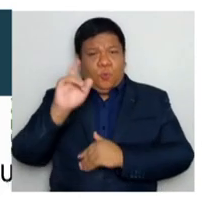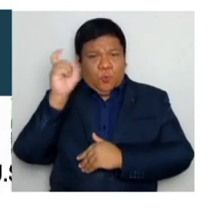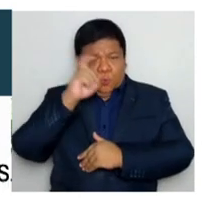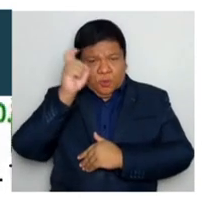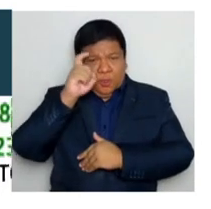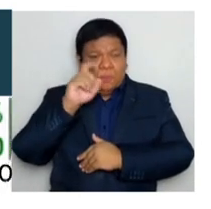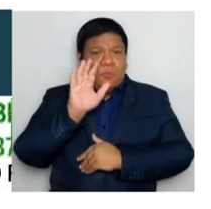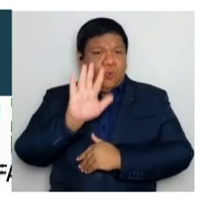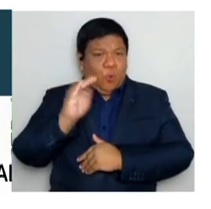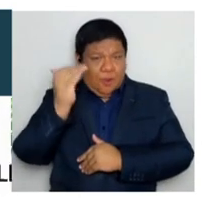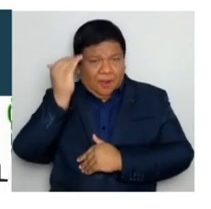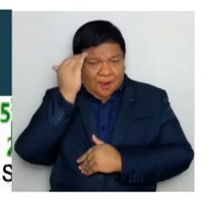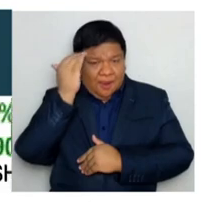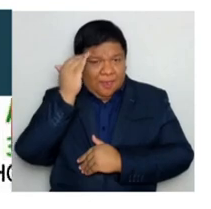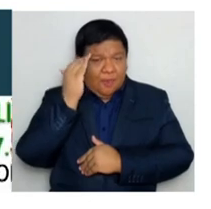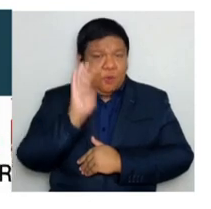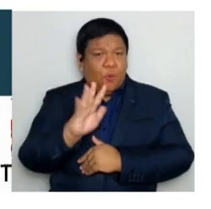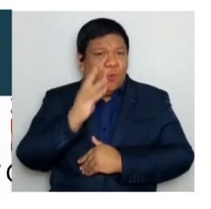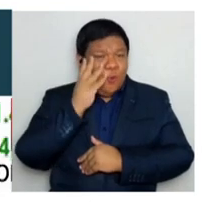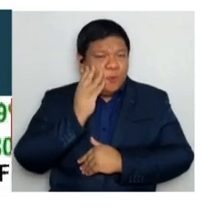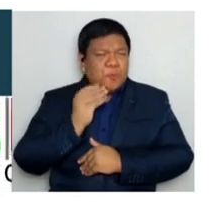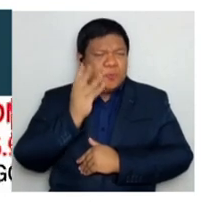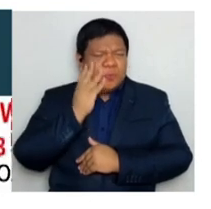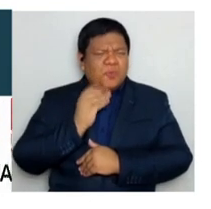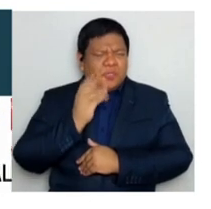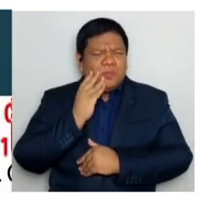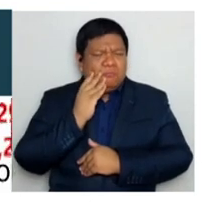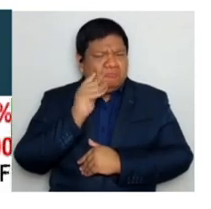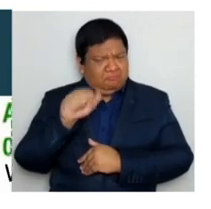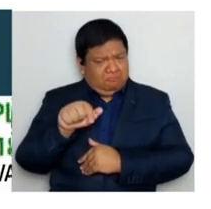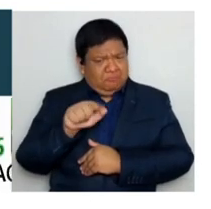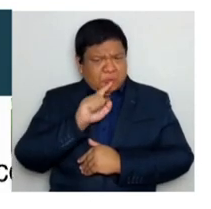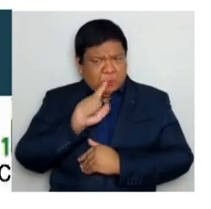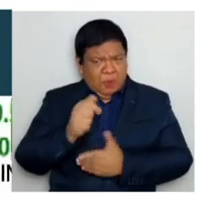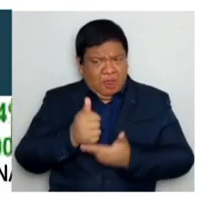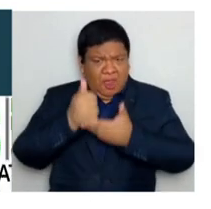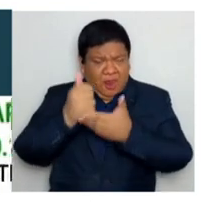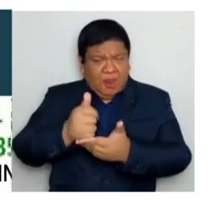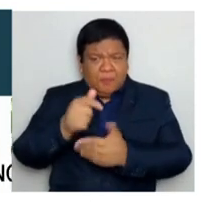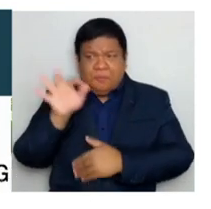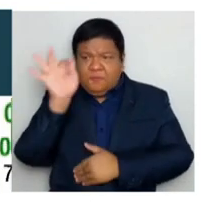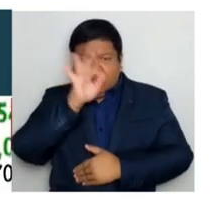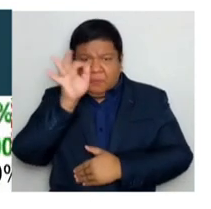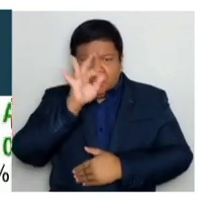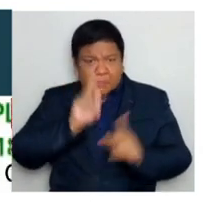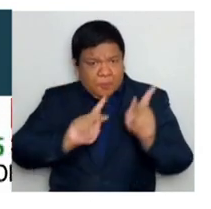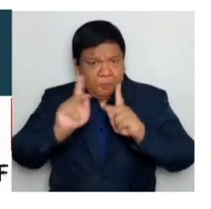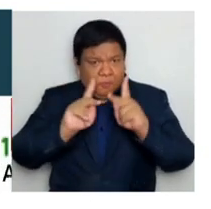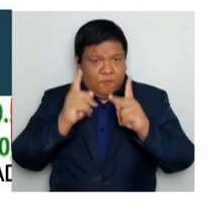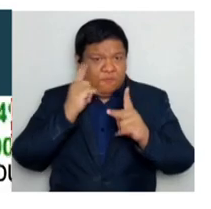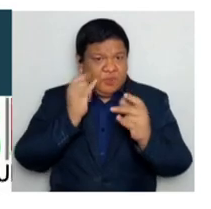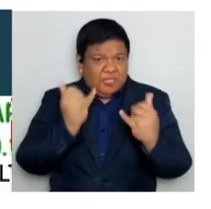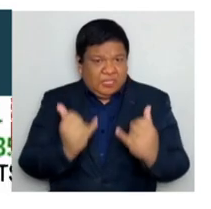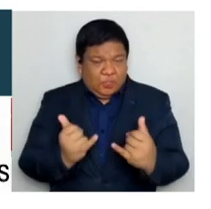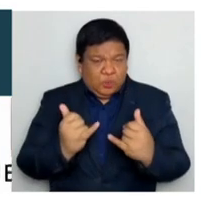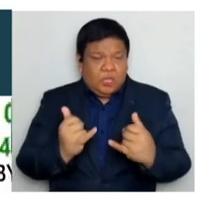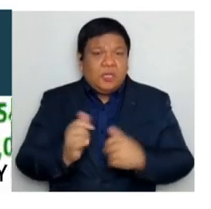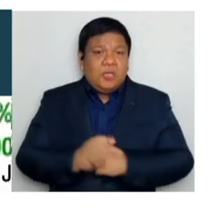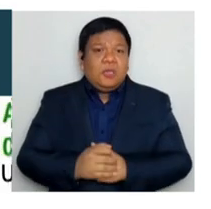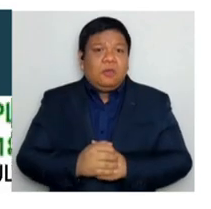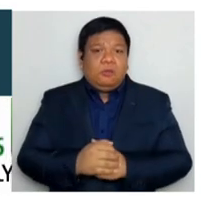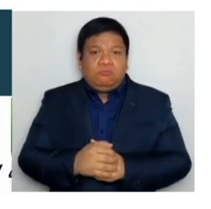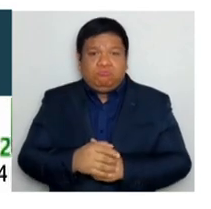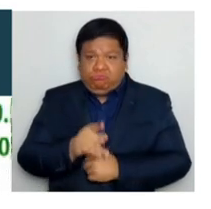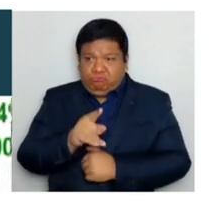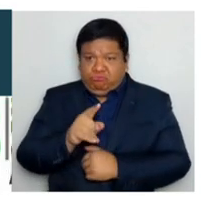knowledge, and your experiences, will it serve the best interest of the Filipino people at this time? Do you have the